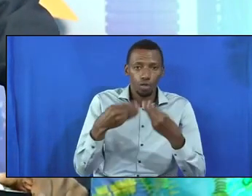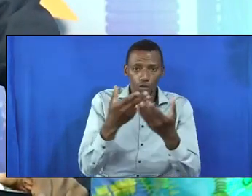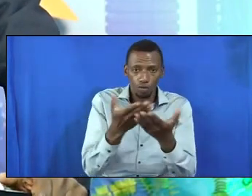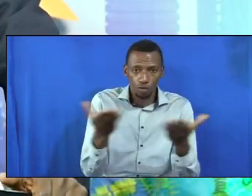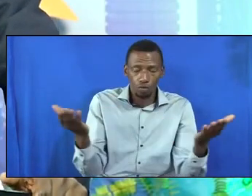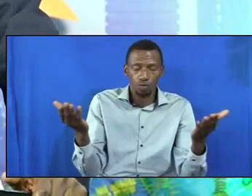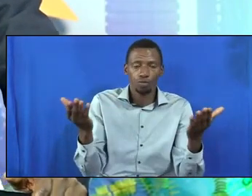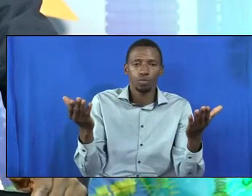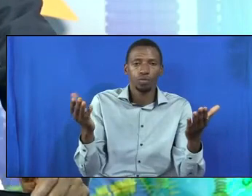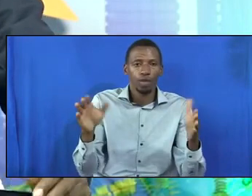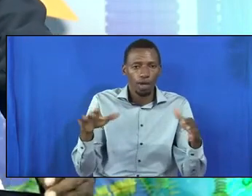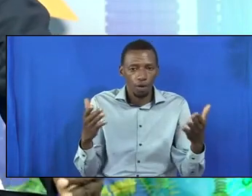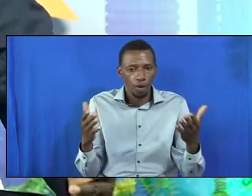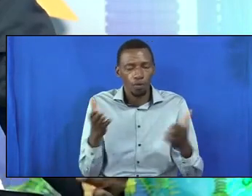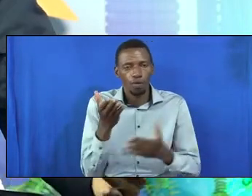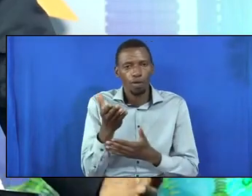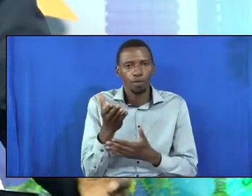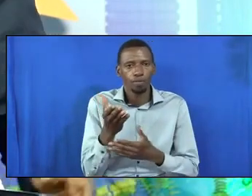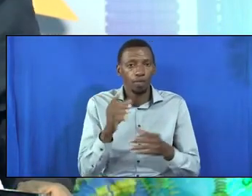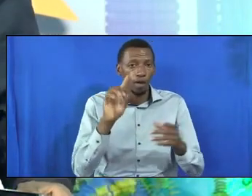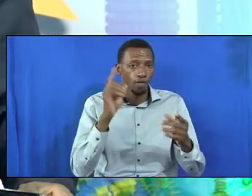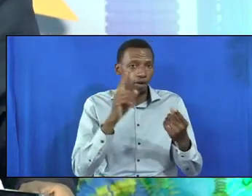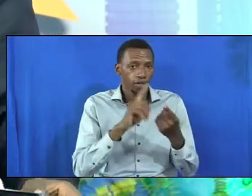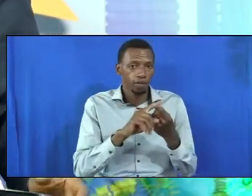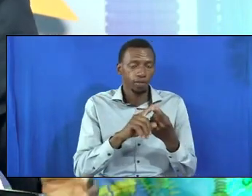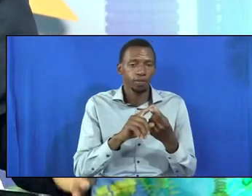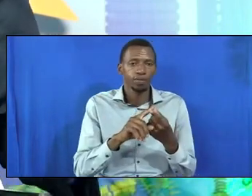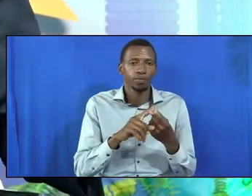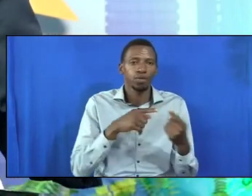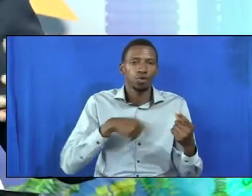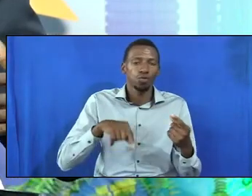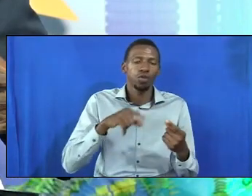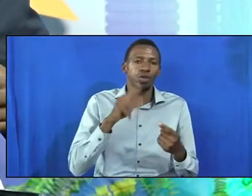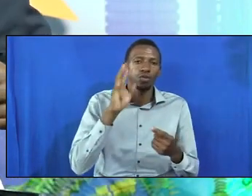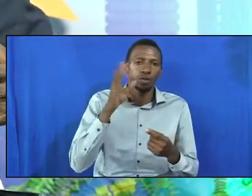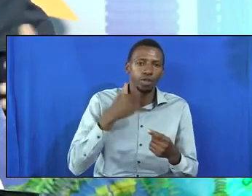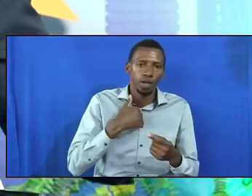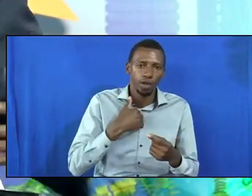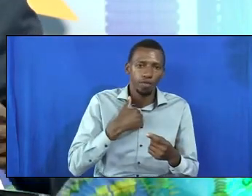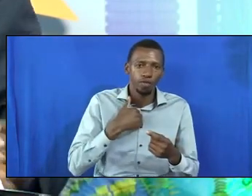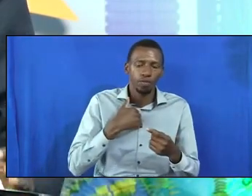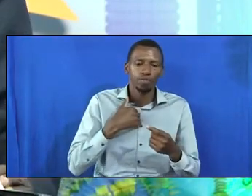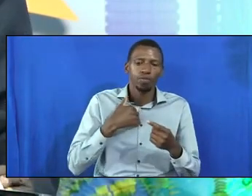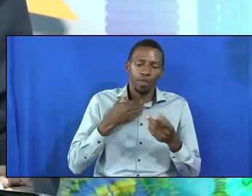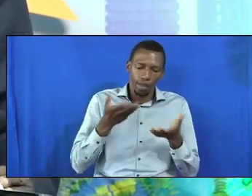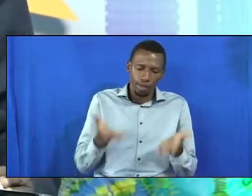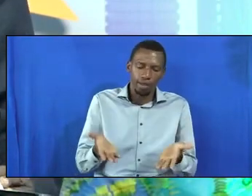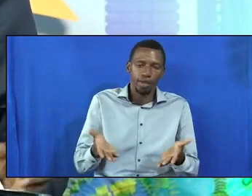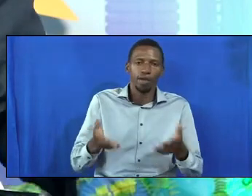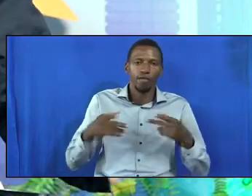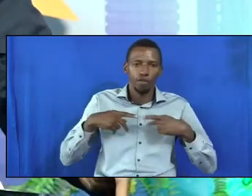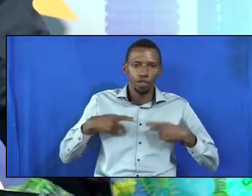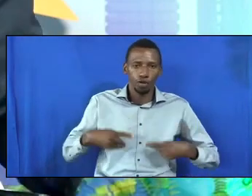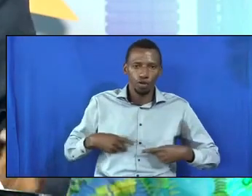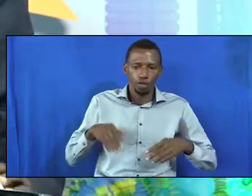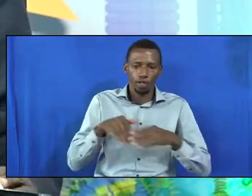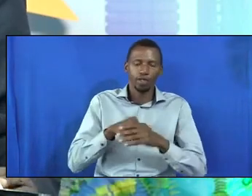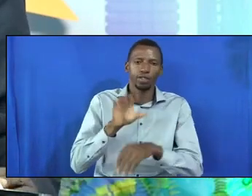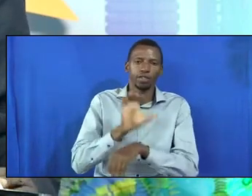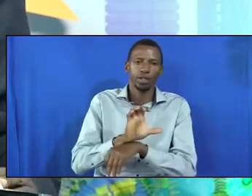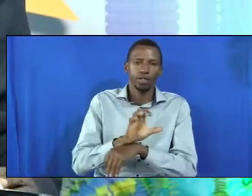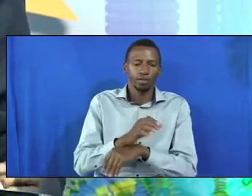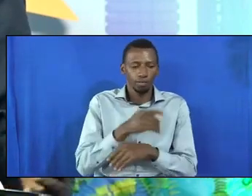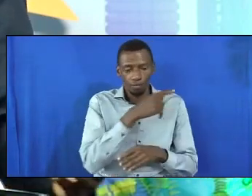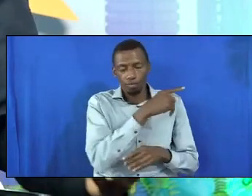of the night vigil. First of all, we are going to have it physically here. I will be